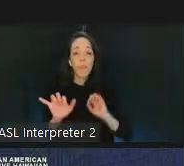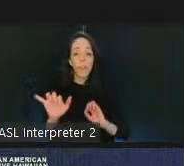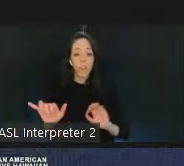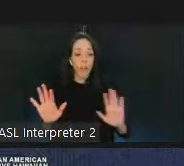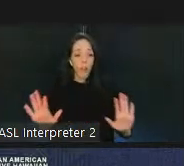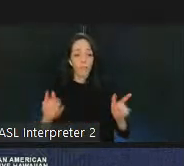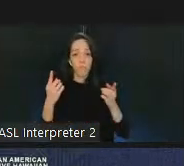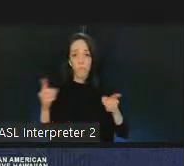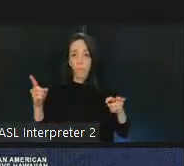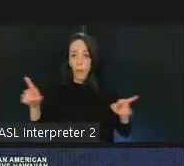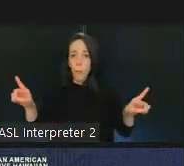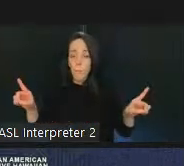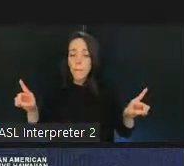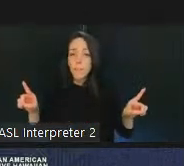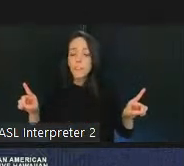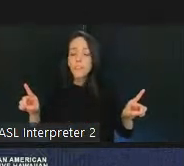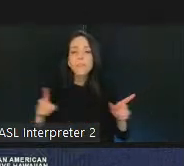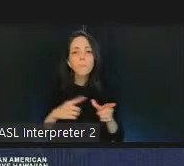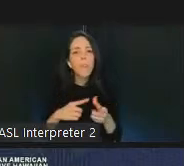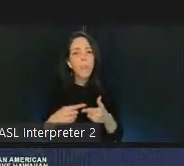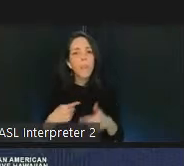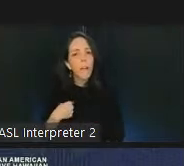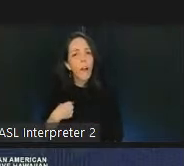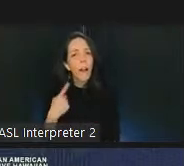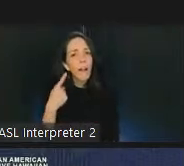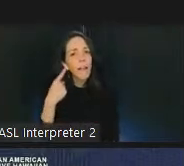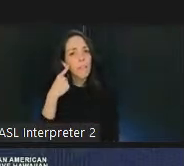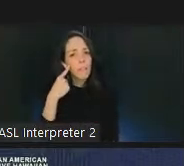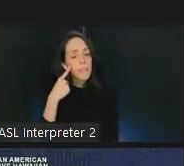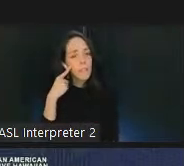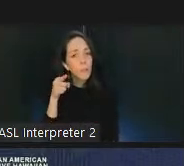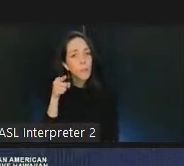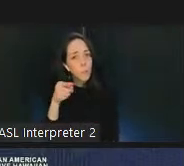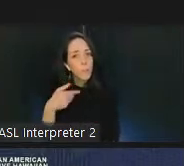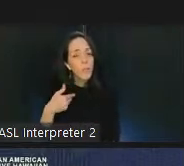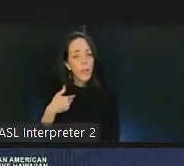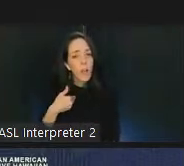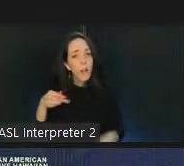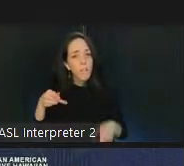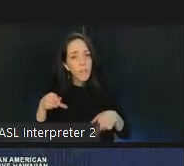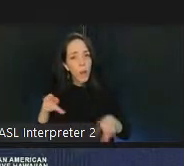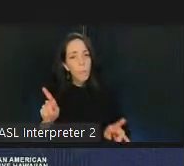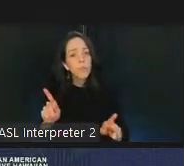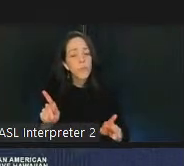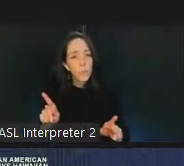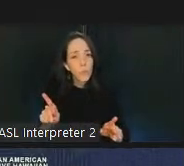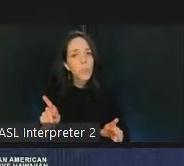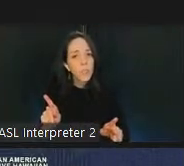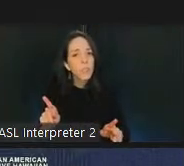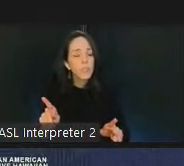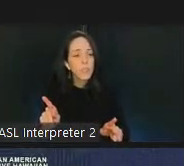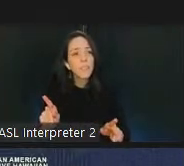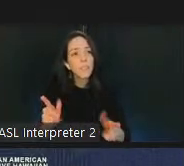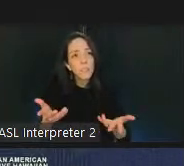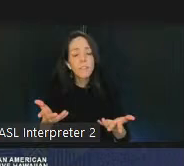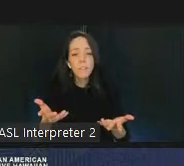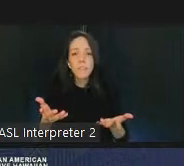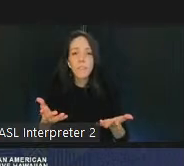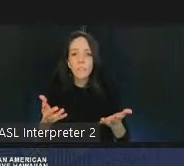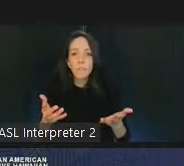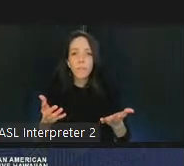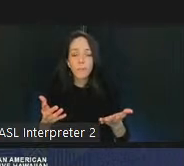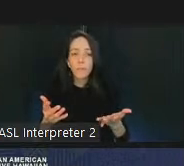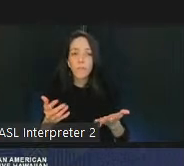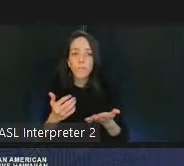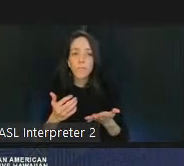I believe that you have the opportunity to, as I've said before, kind of right this battleship,